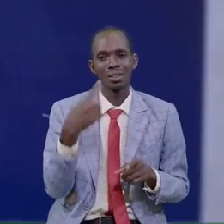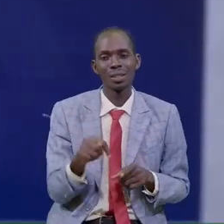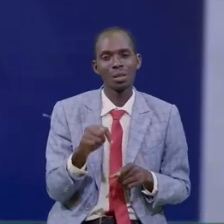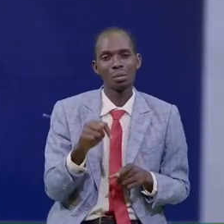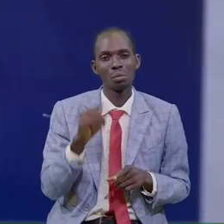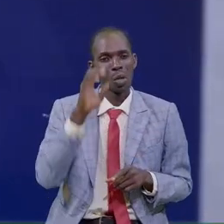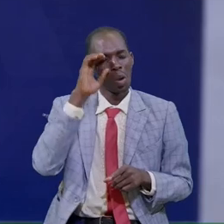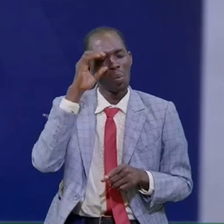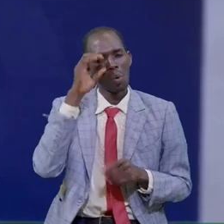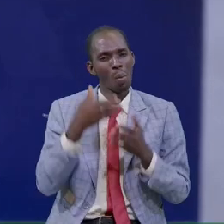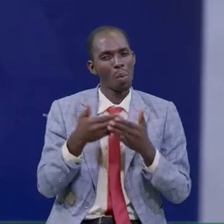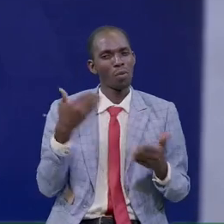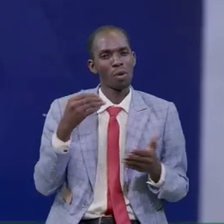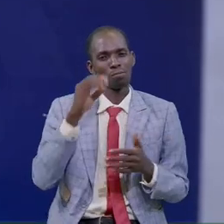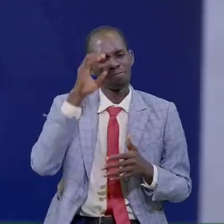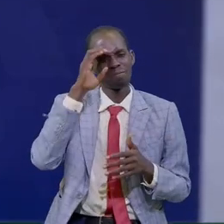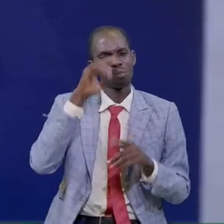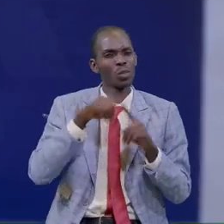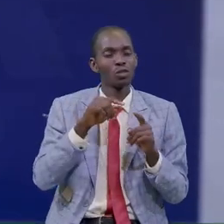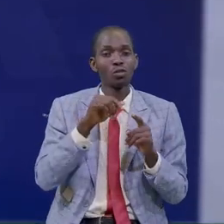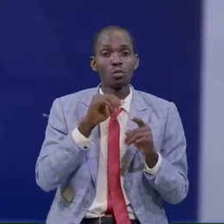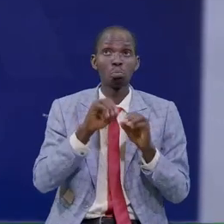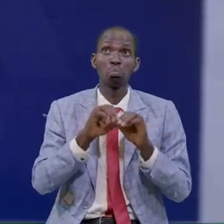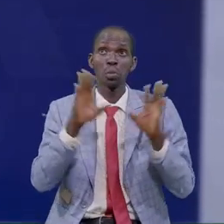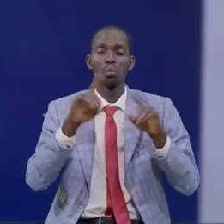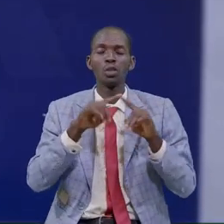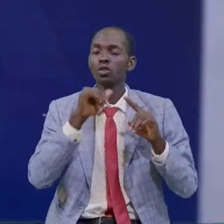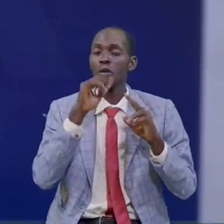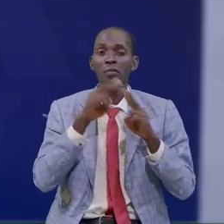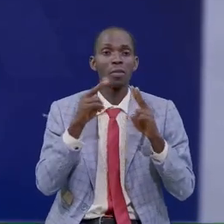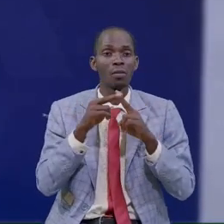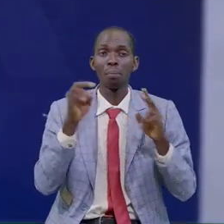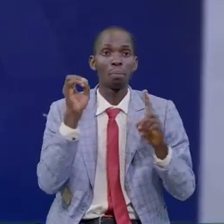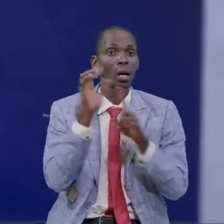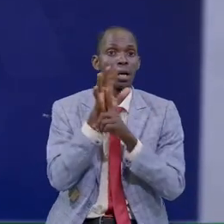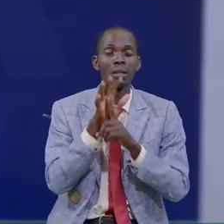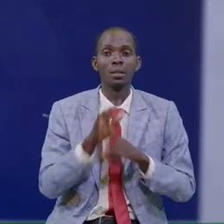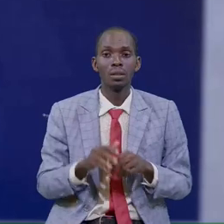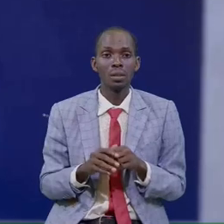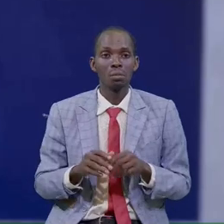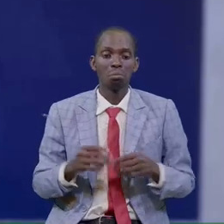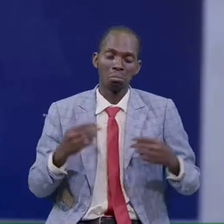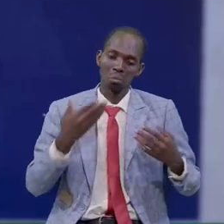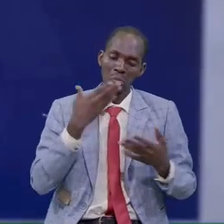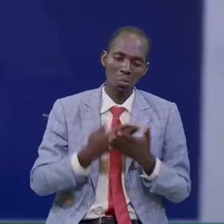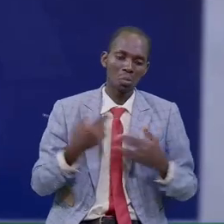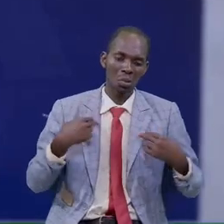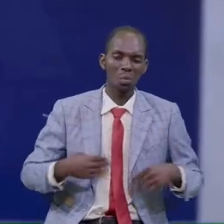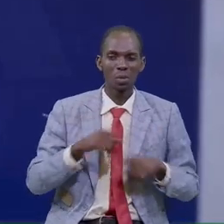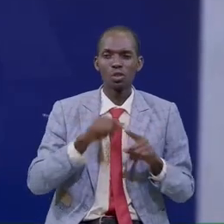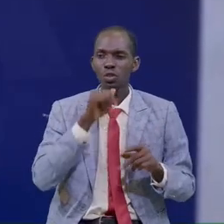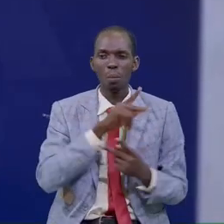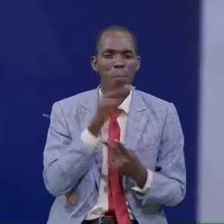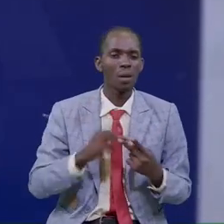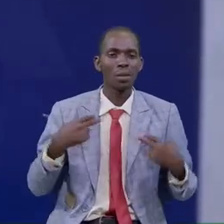comme not so bright. Brille en vous. Vous étiez comme une, heavy la lune but not so heavy. Mais vous brillez, mais pas strong tout à fait. But no,